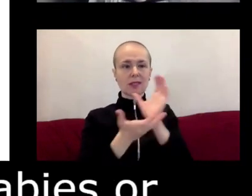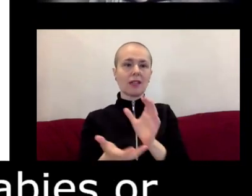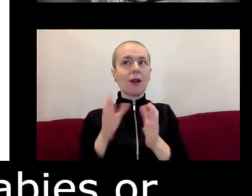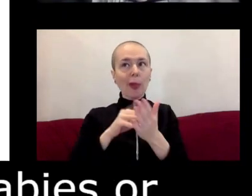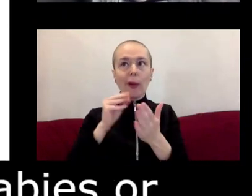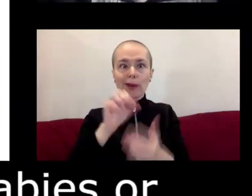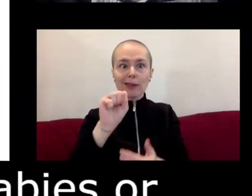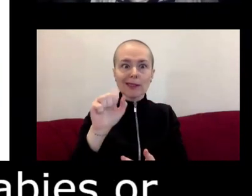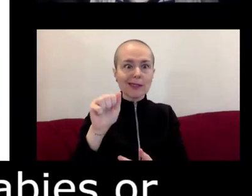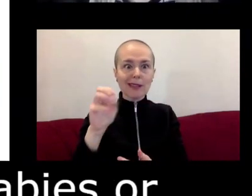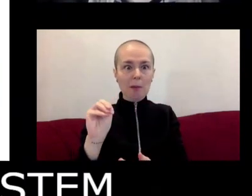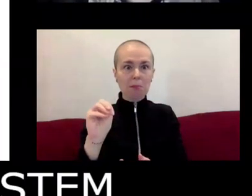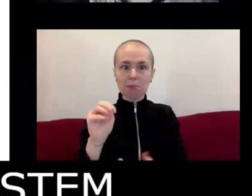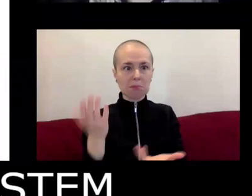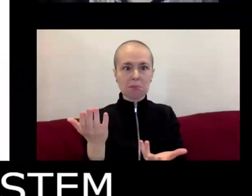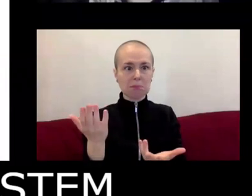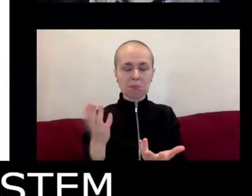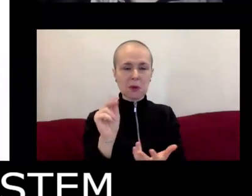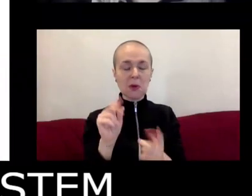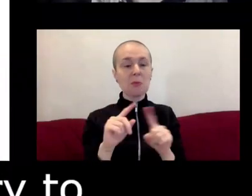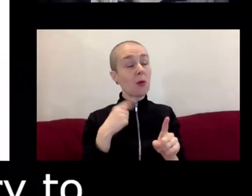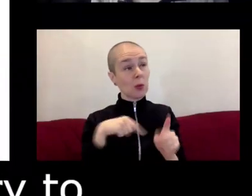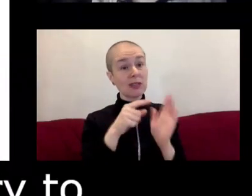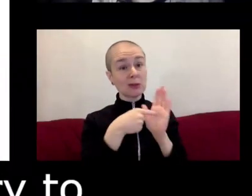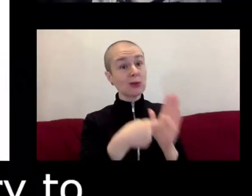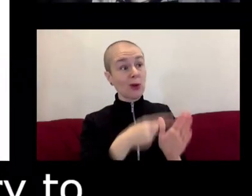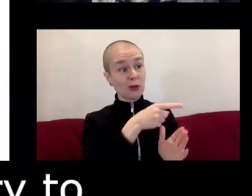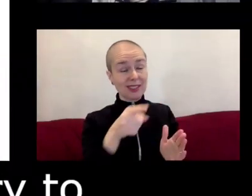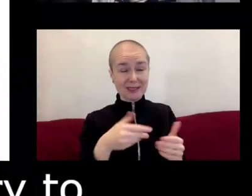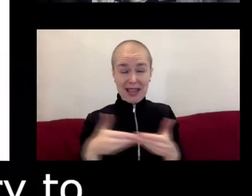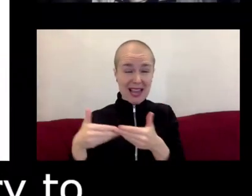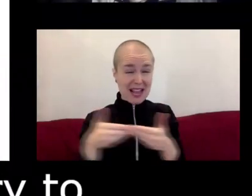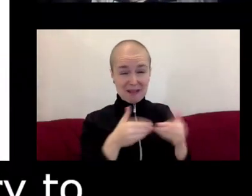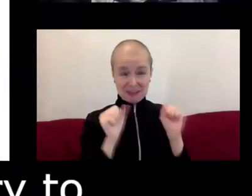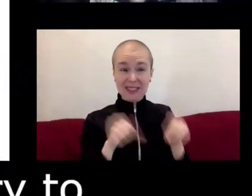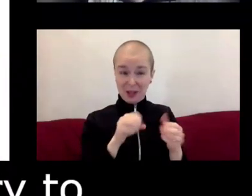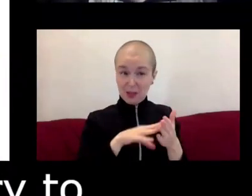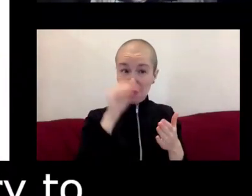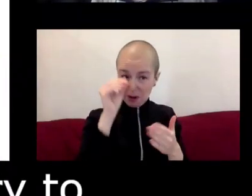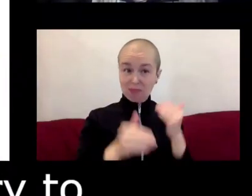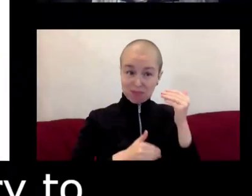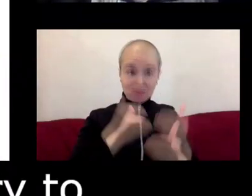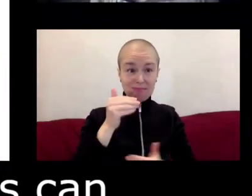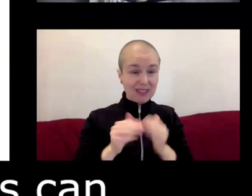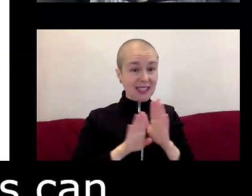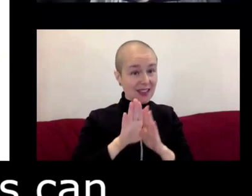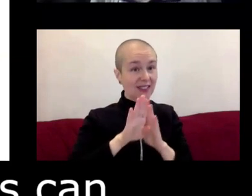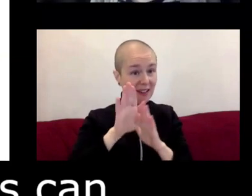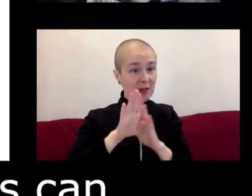learning. We actually try to showcase how little kids can actually learn and start to develop those